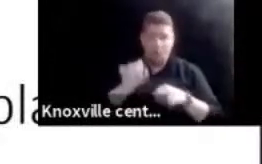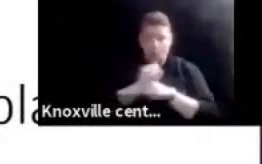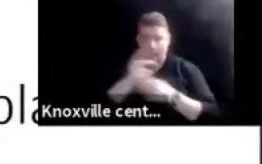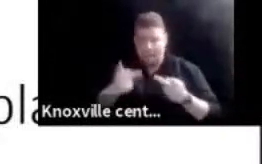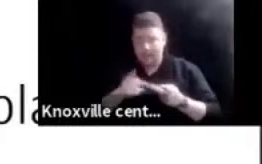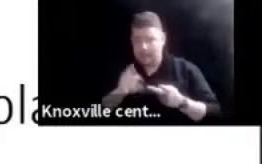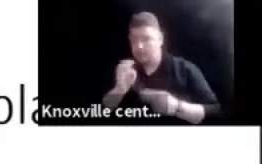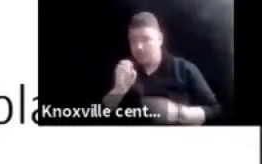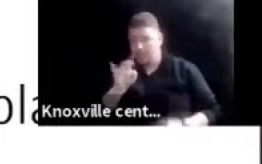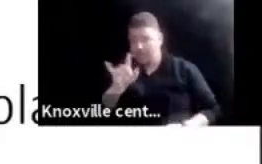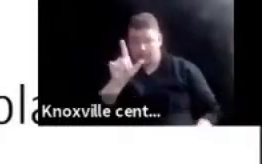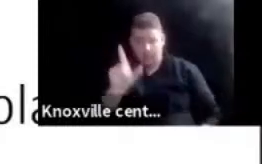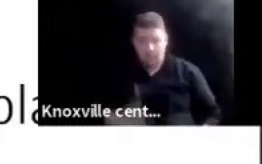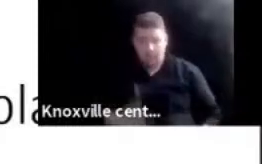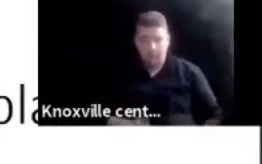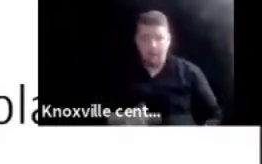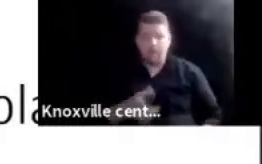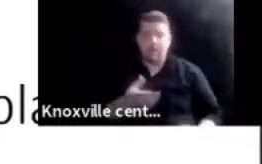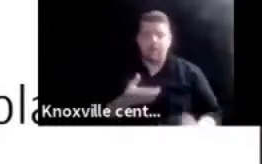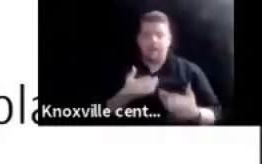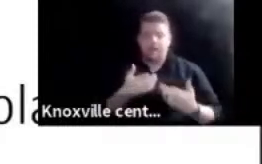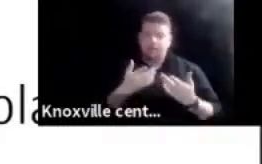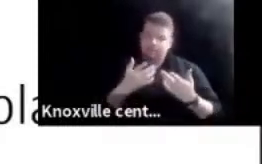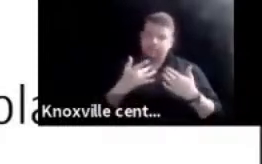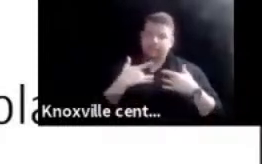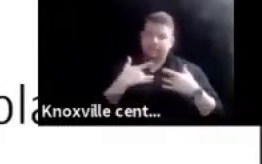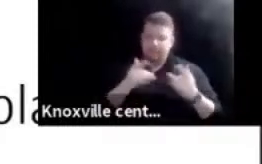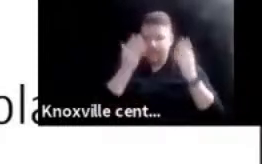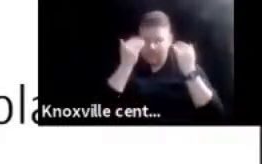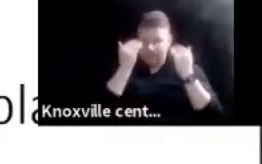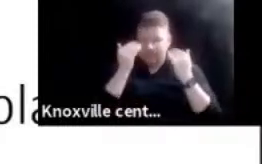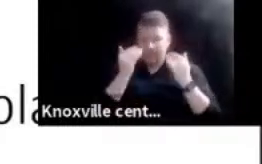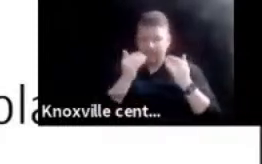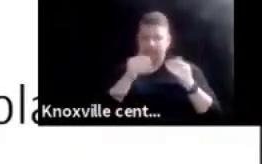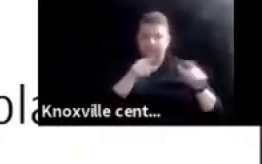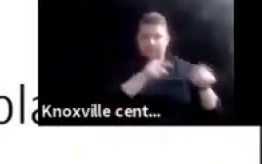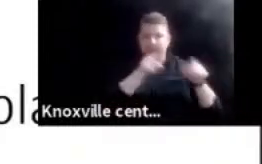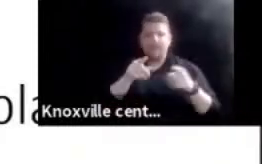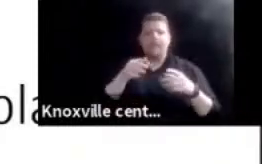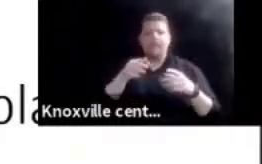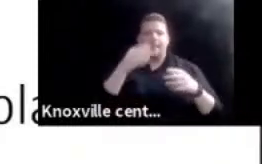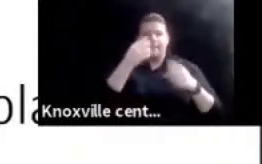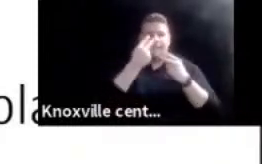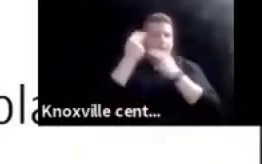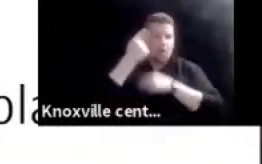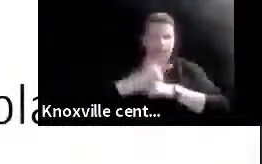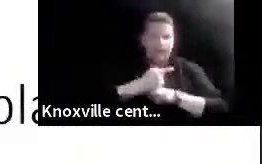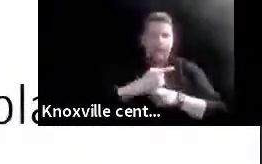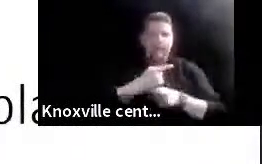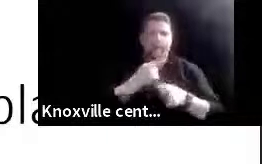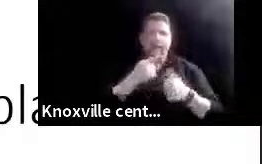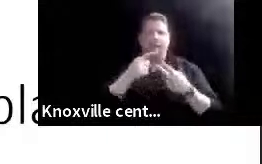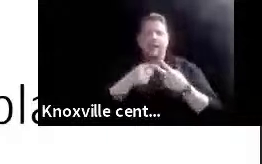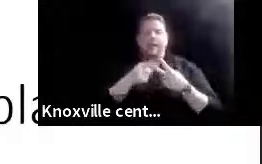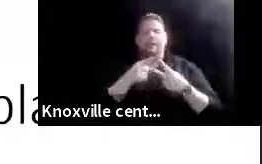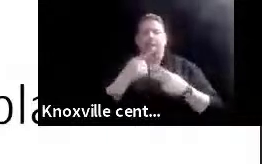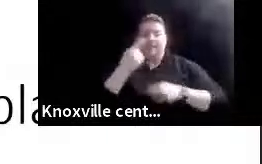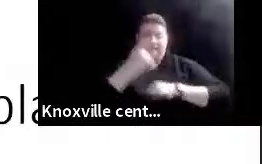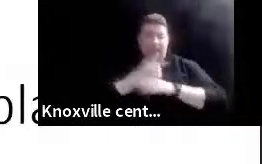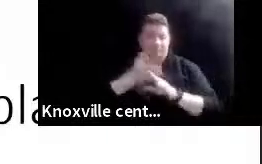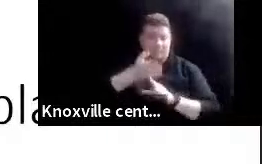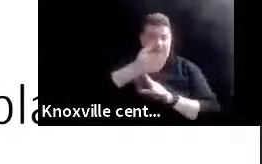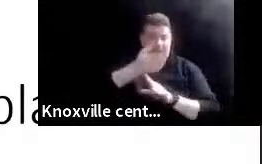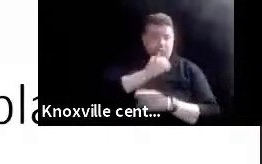mobility? Well, it's pretty widely expected that their Memorial Day, the day before